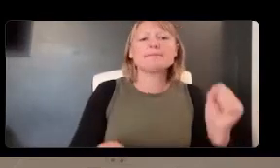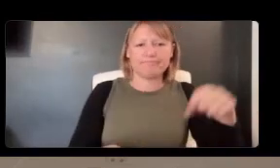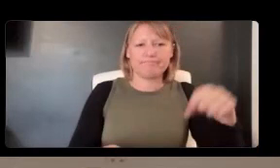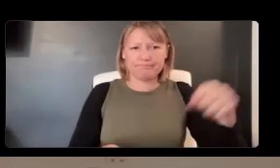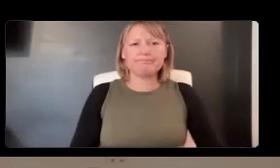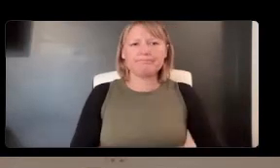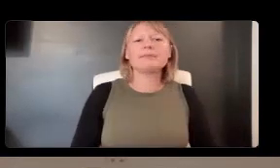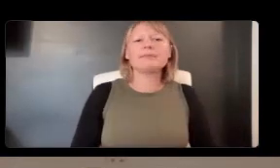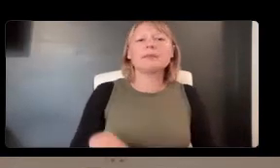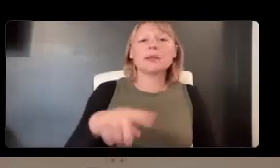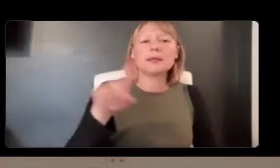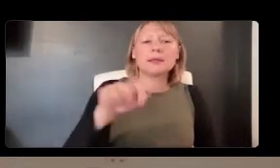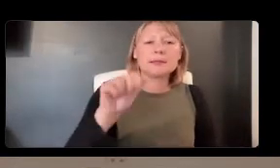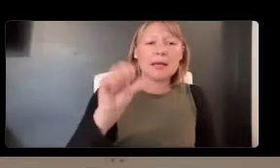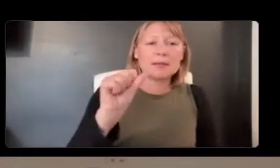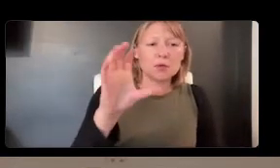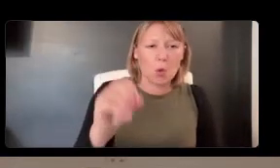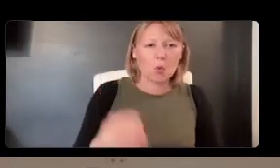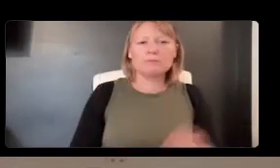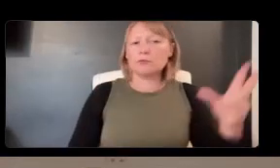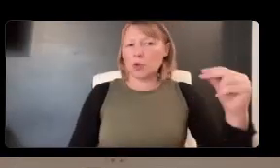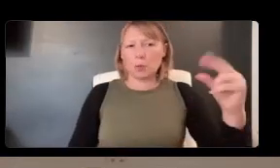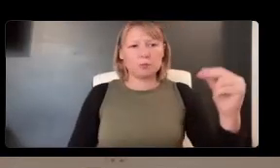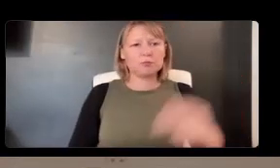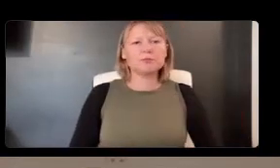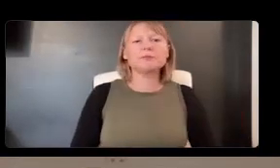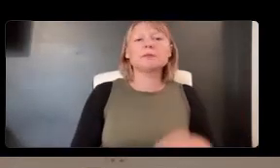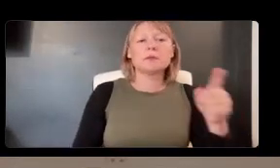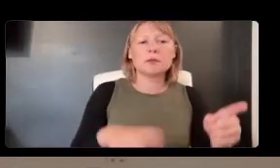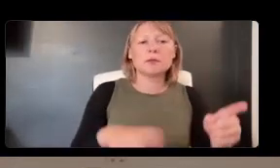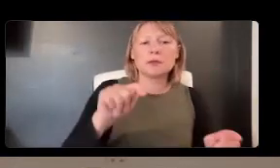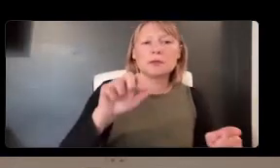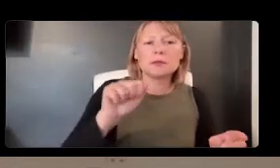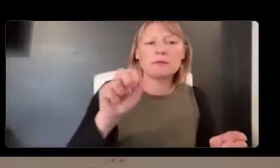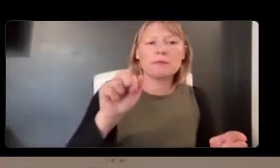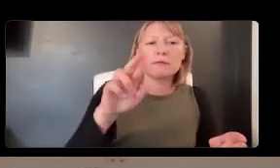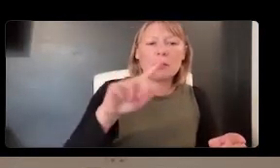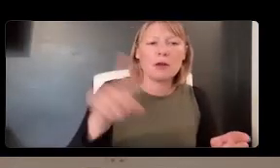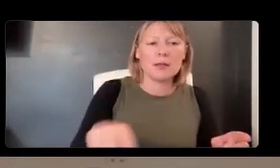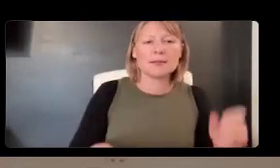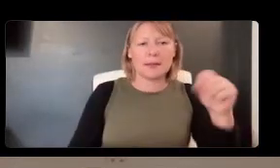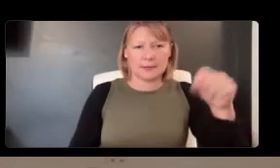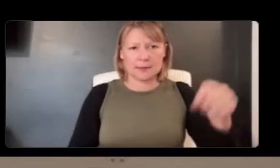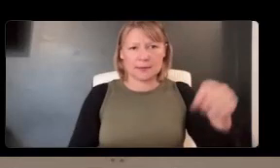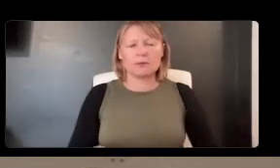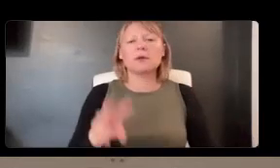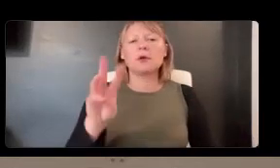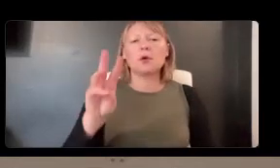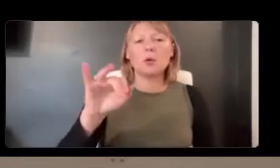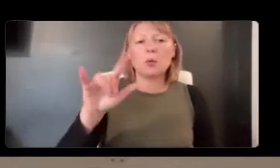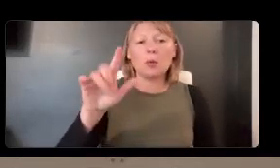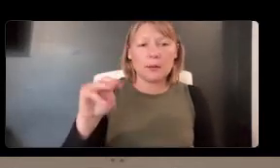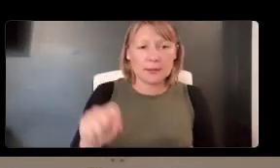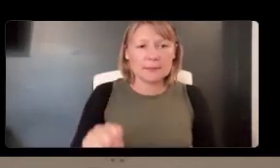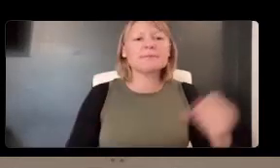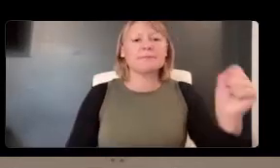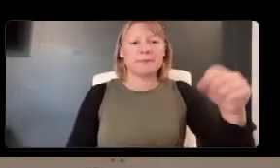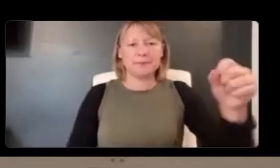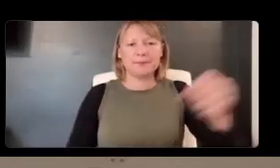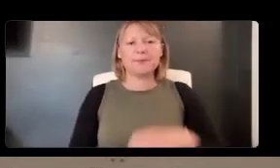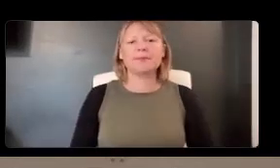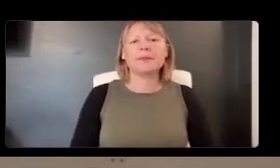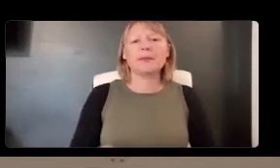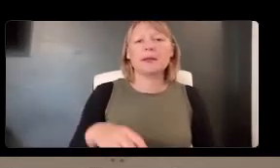Member Stasko, No. Board Member Tavares, Yes. Board Member Williams, Yes. Vice